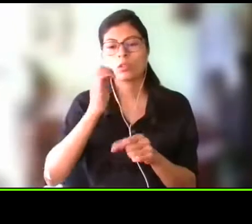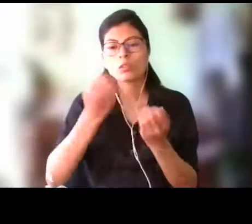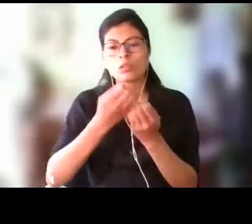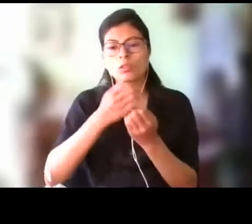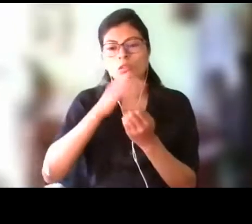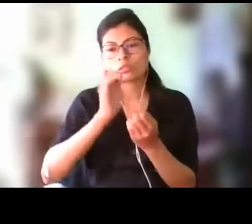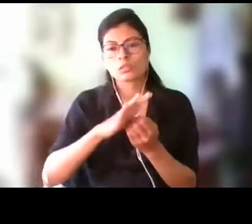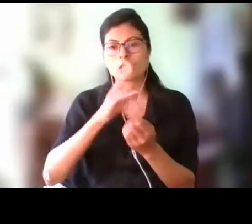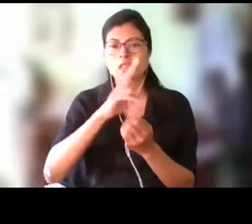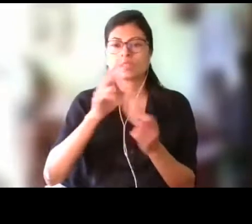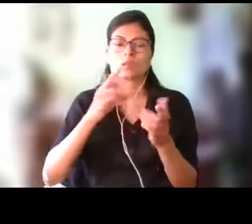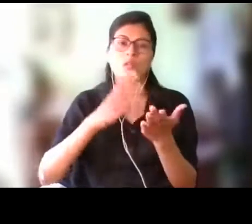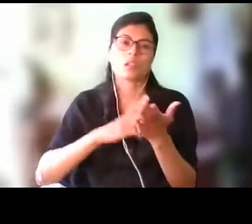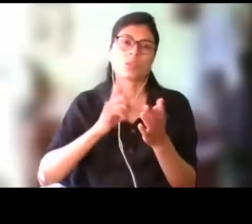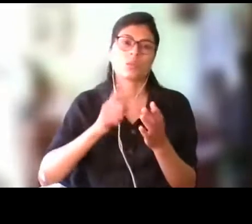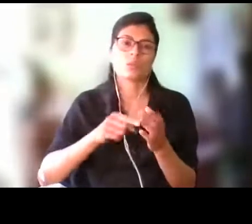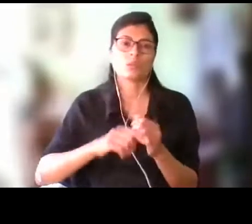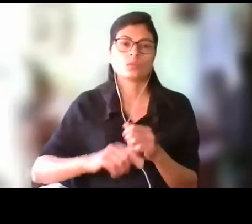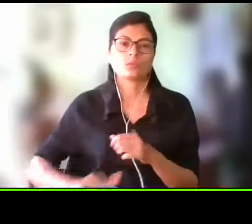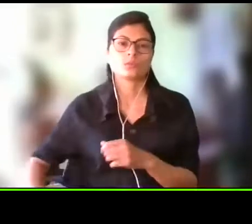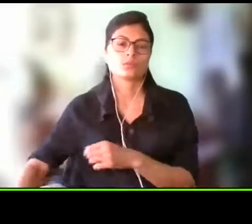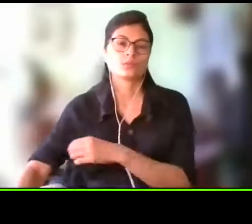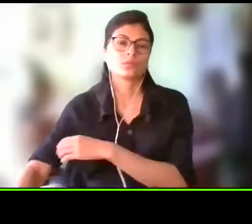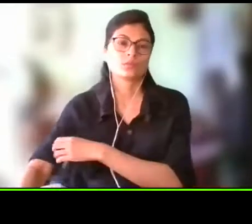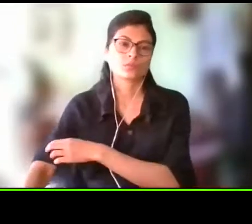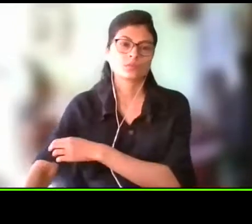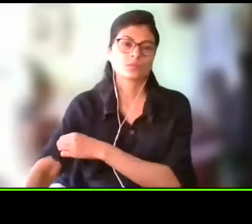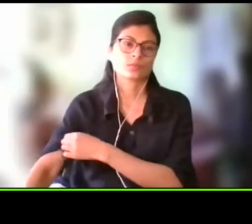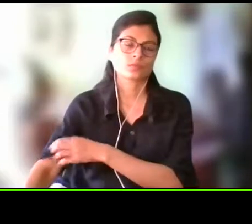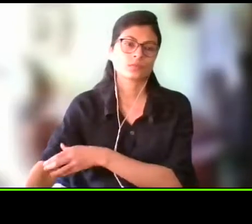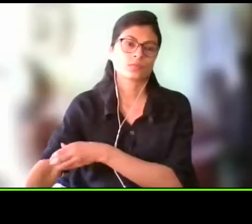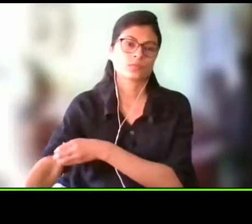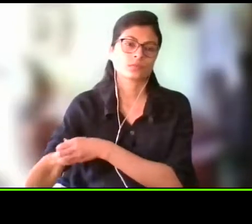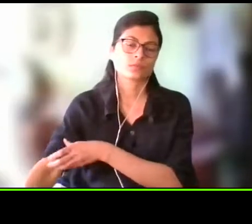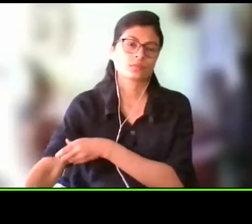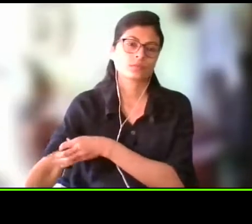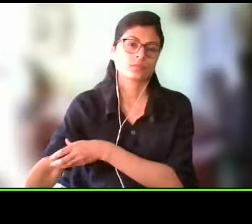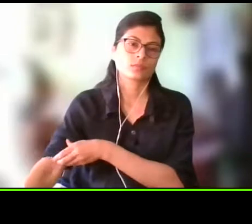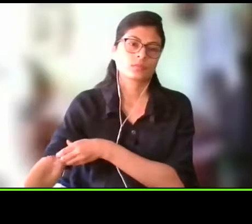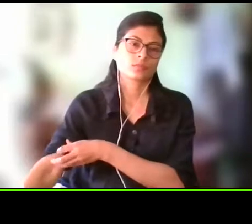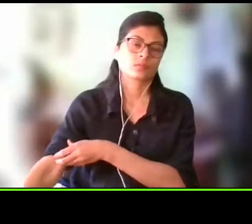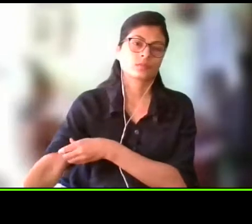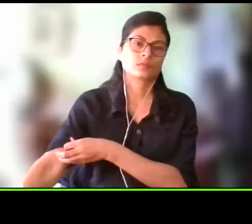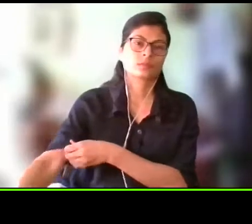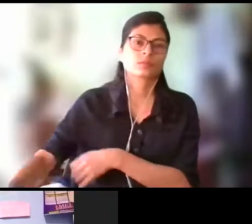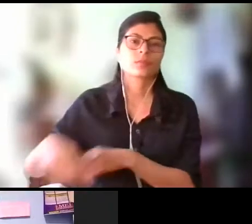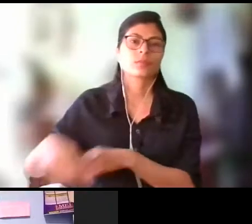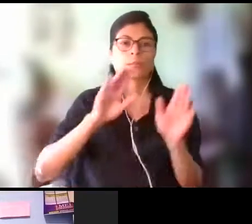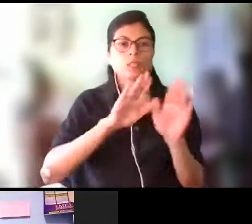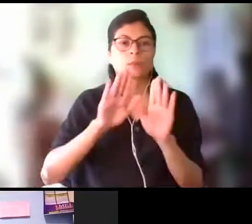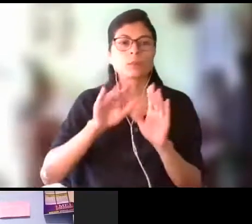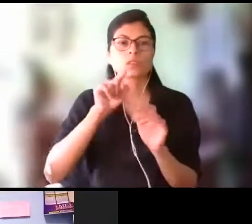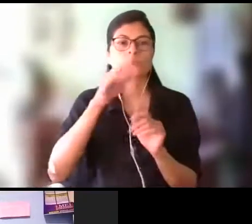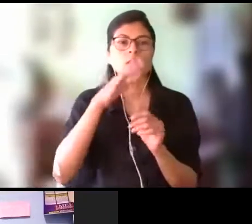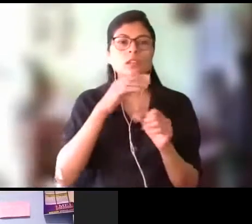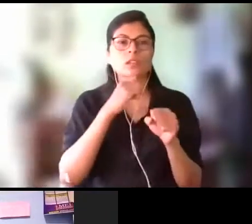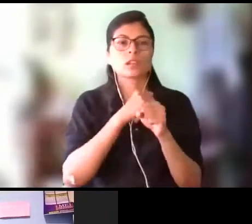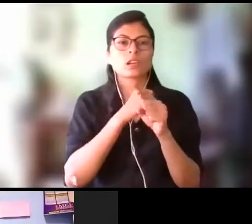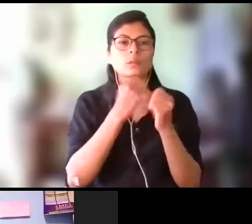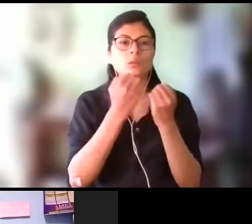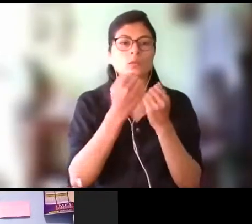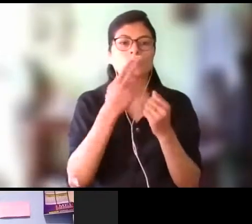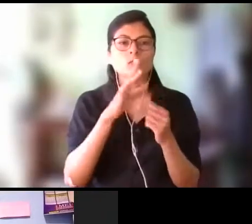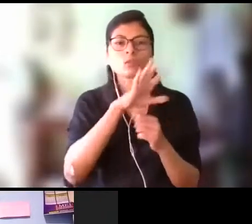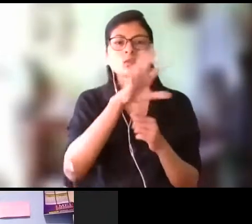Okay, perfect. Thank you so much for sharing just how you've been able to mobilize resources to assist on the ground.